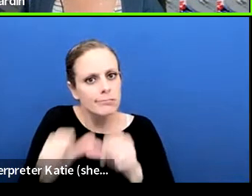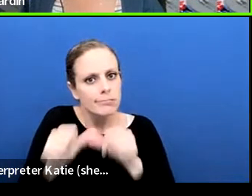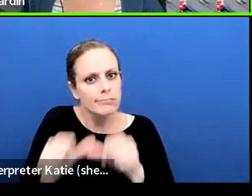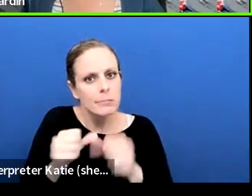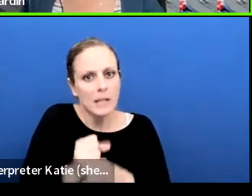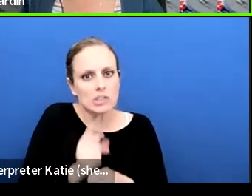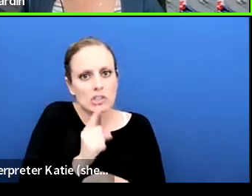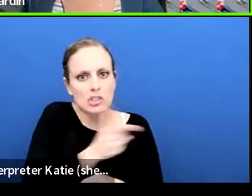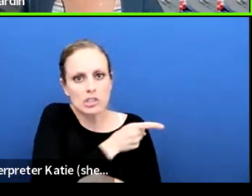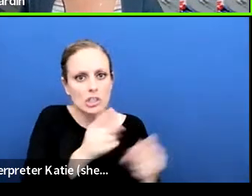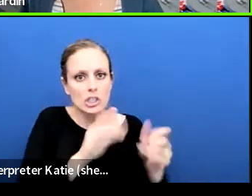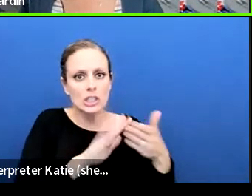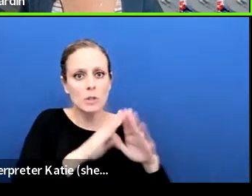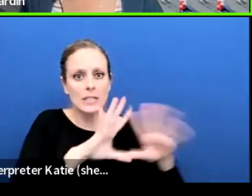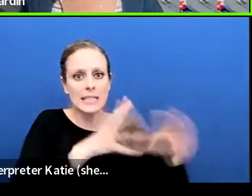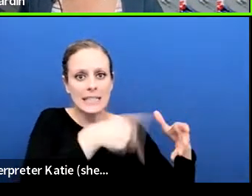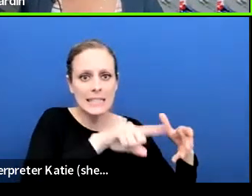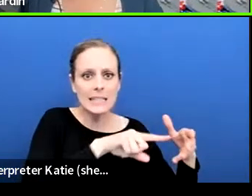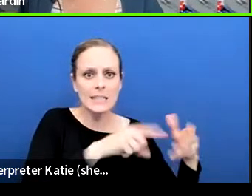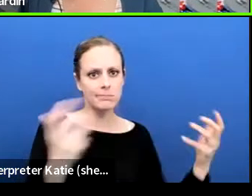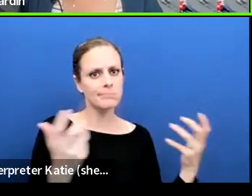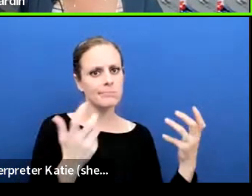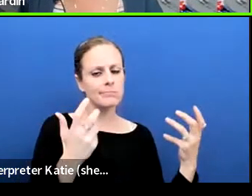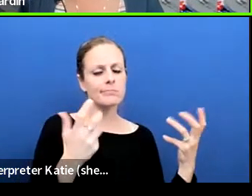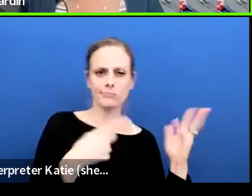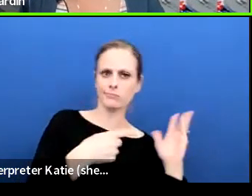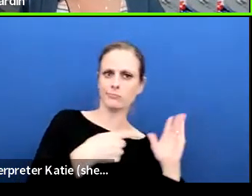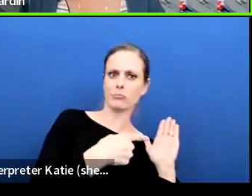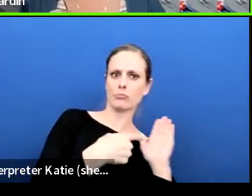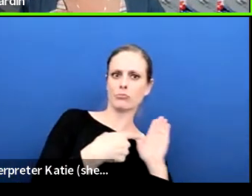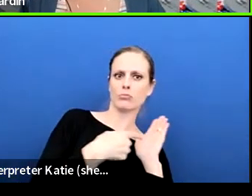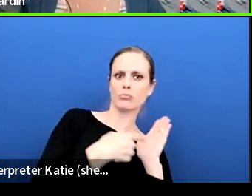are represented in the